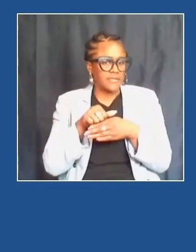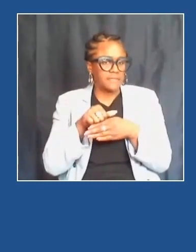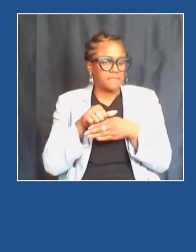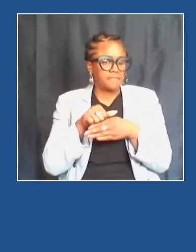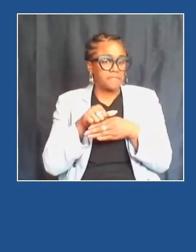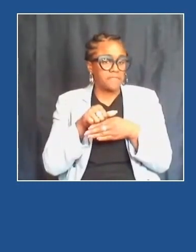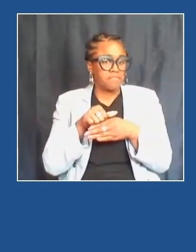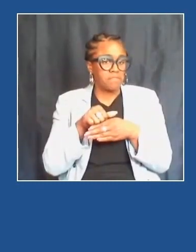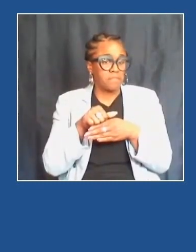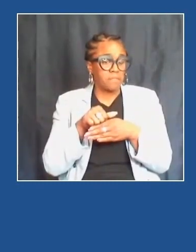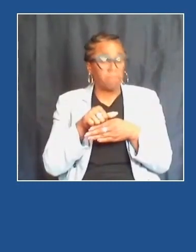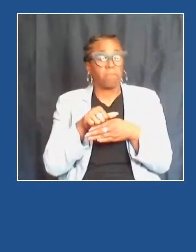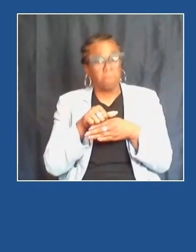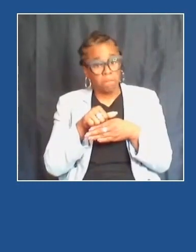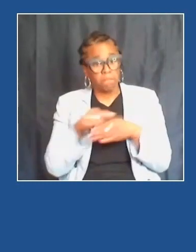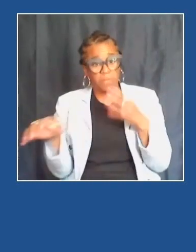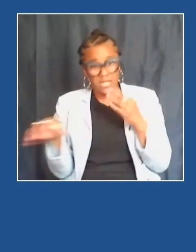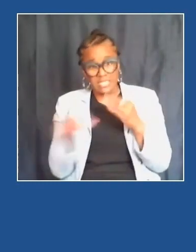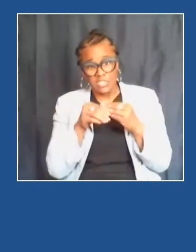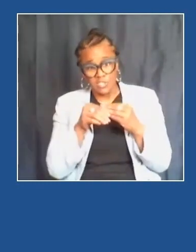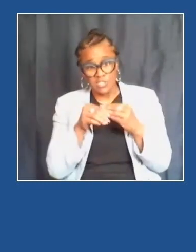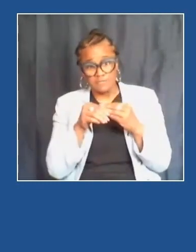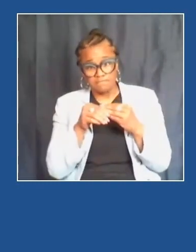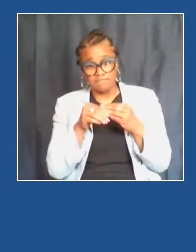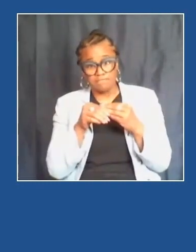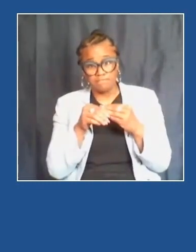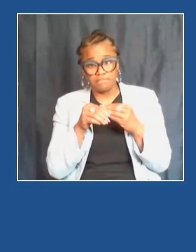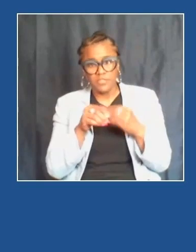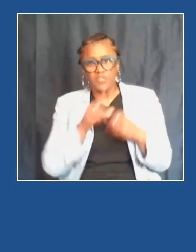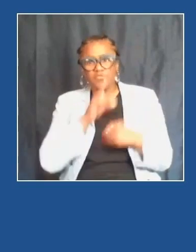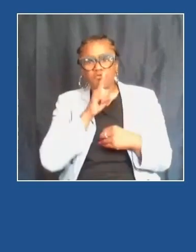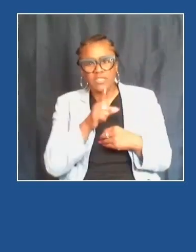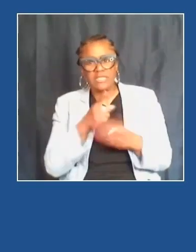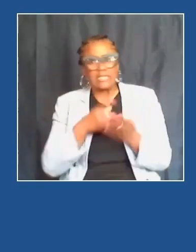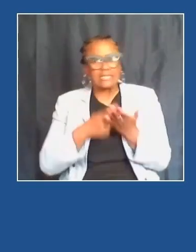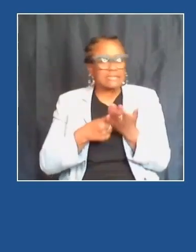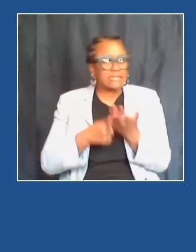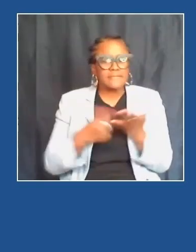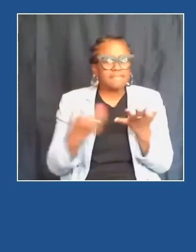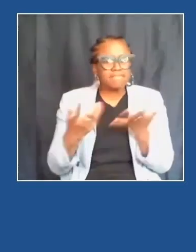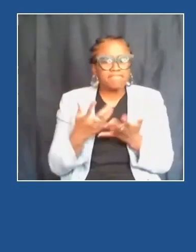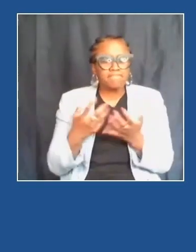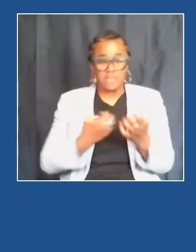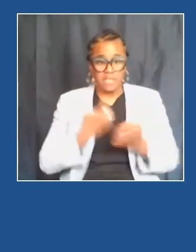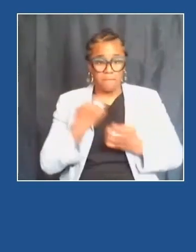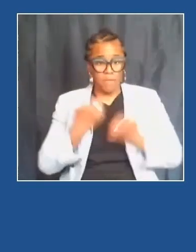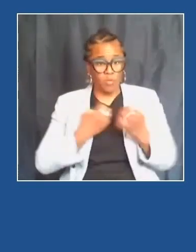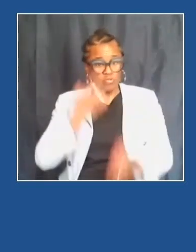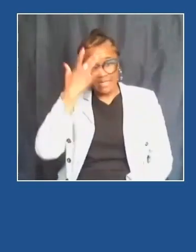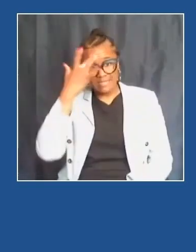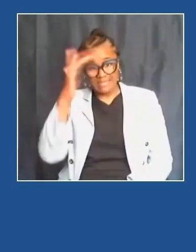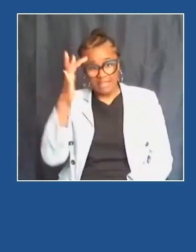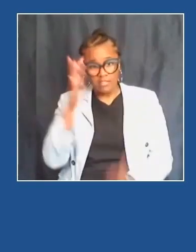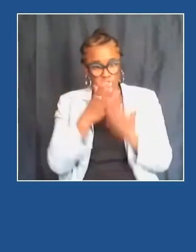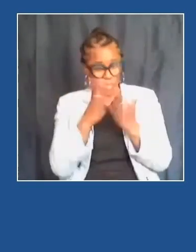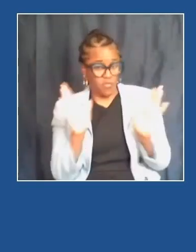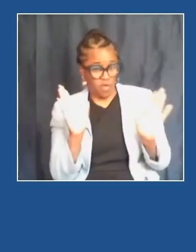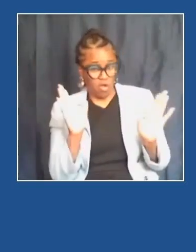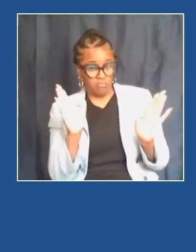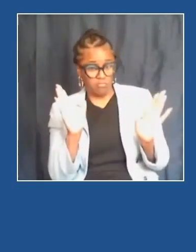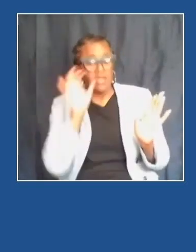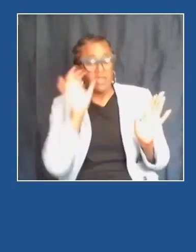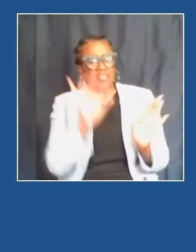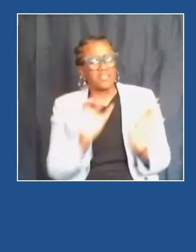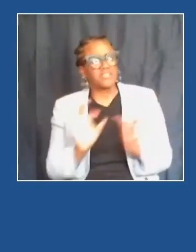Now, in addition, what we're really talking about is emotional intelligence overall, which has to